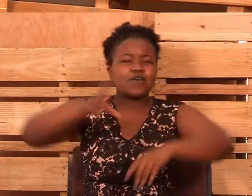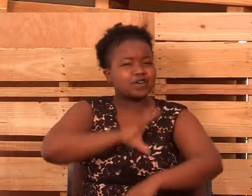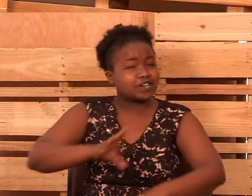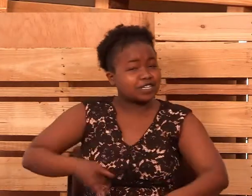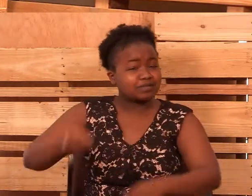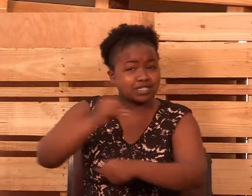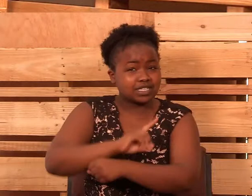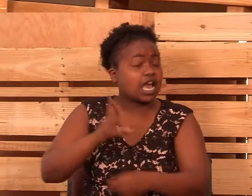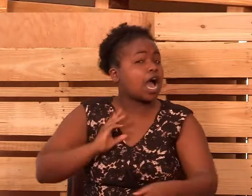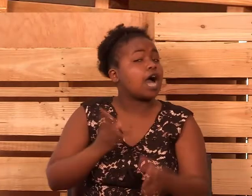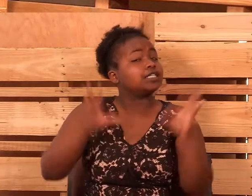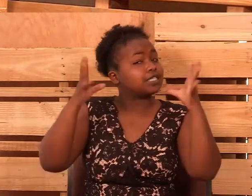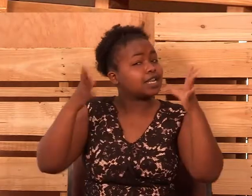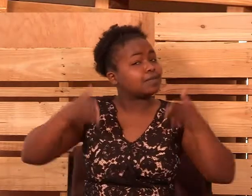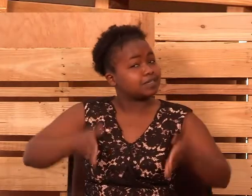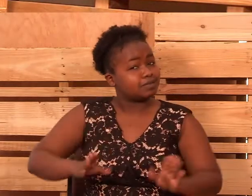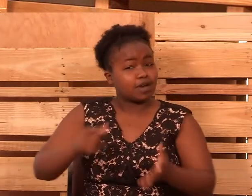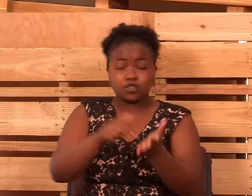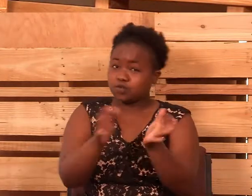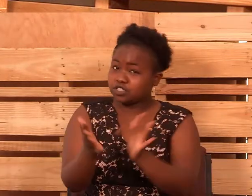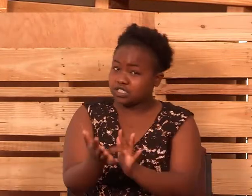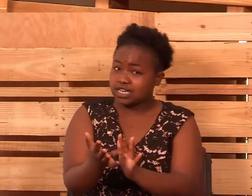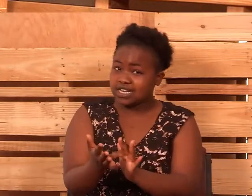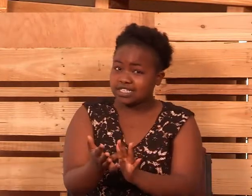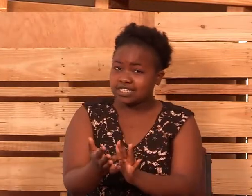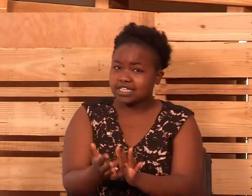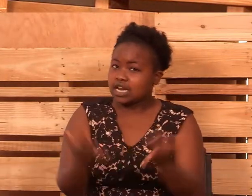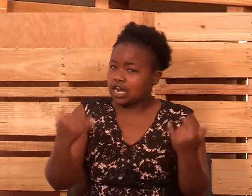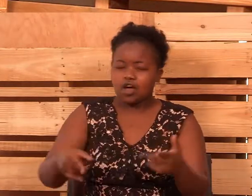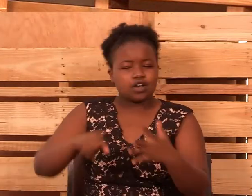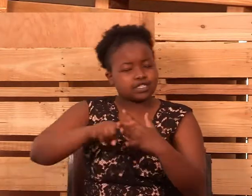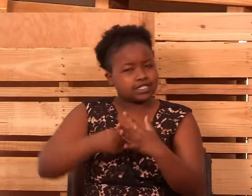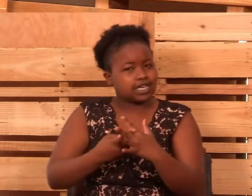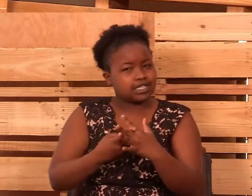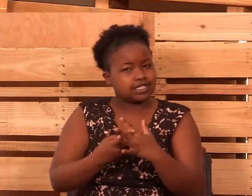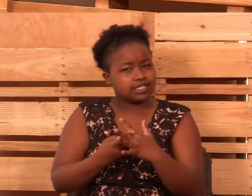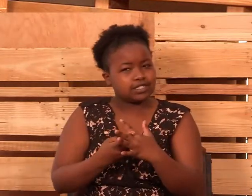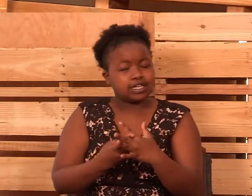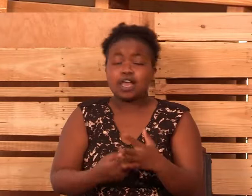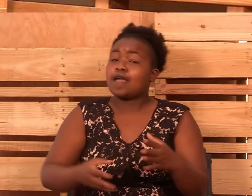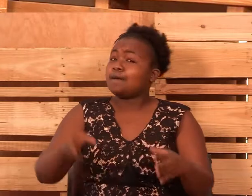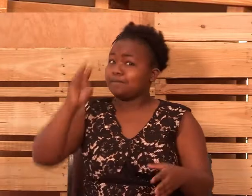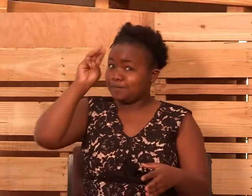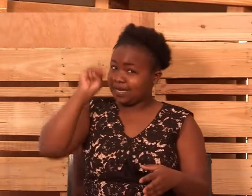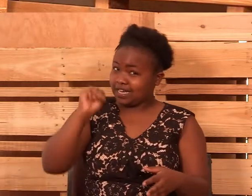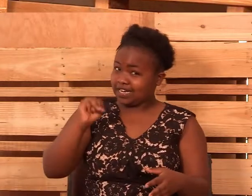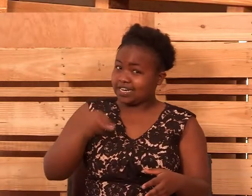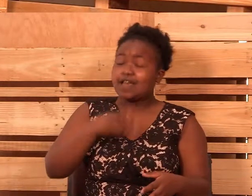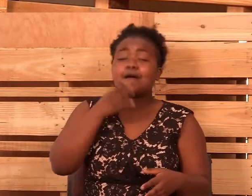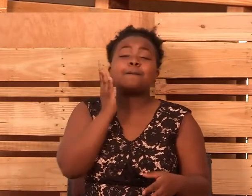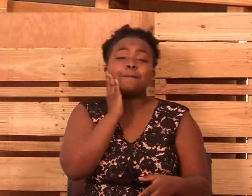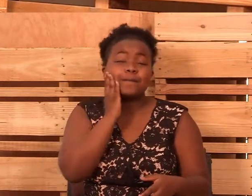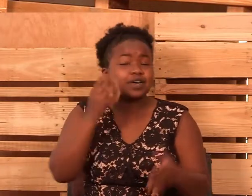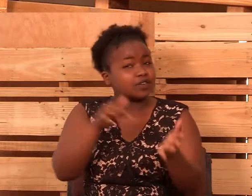the birth of Jesus. And this is how it started. Mary, the mother